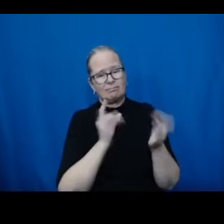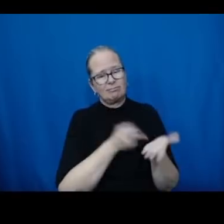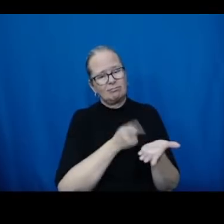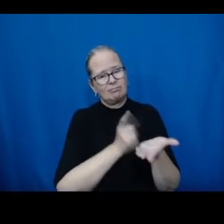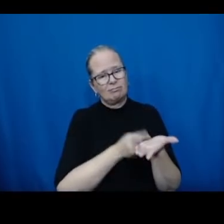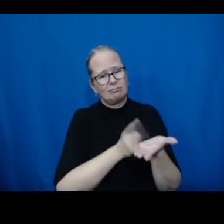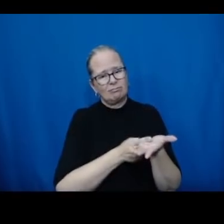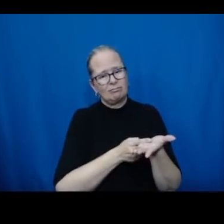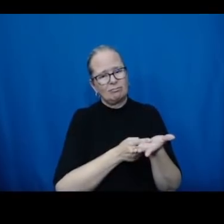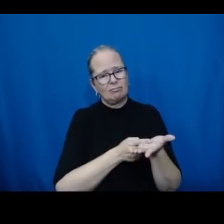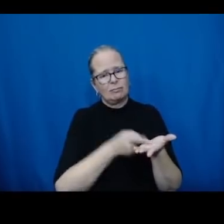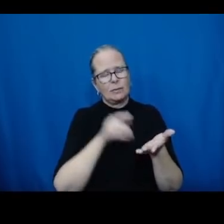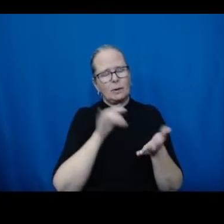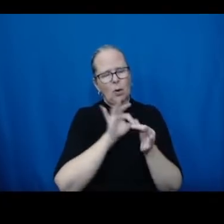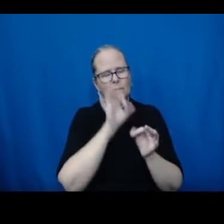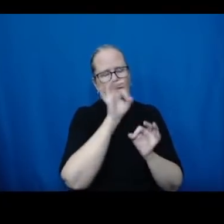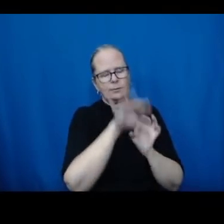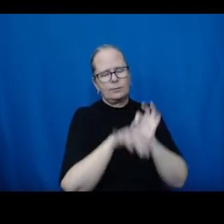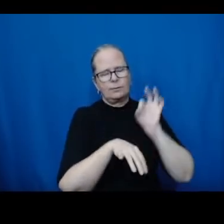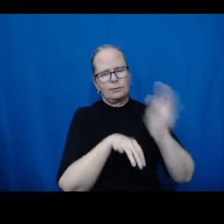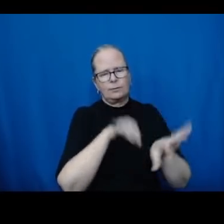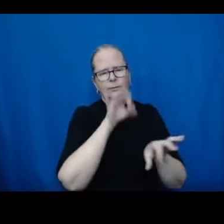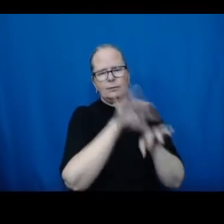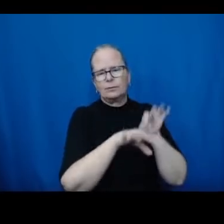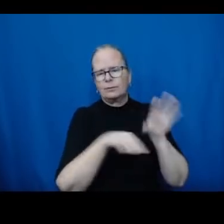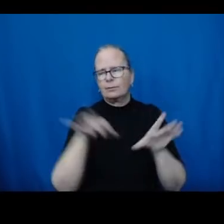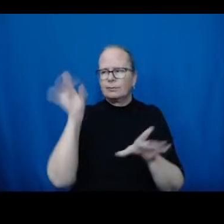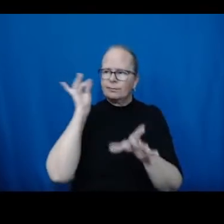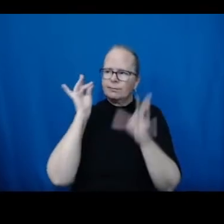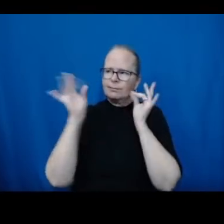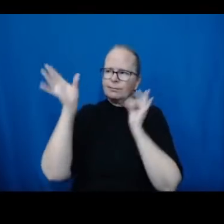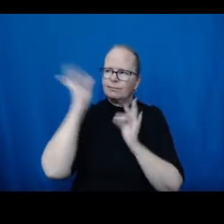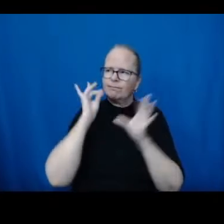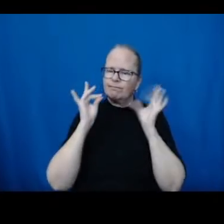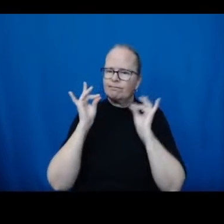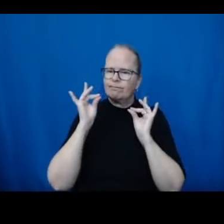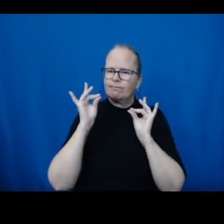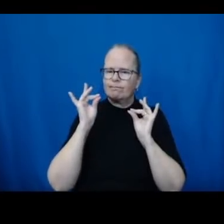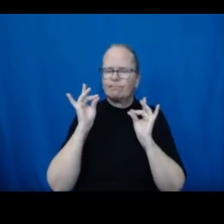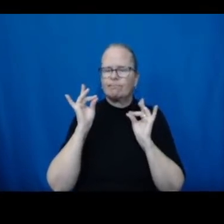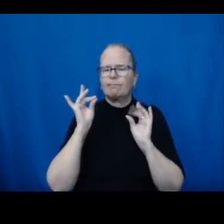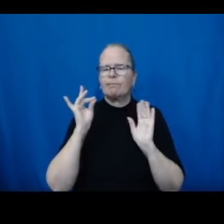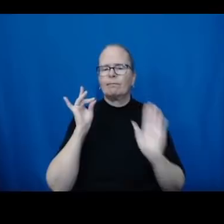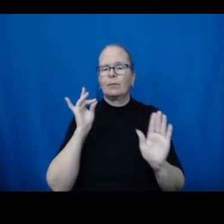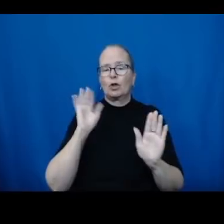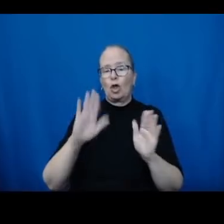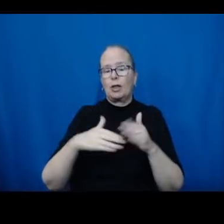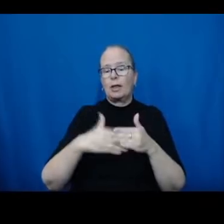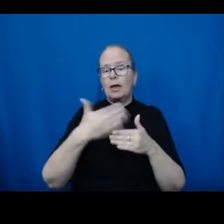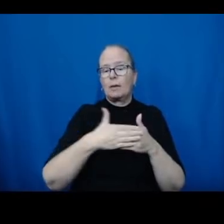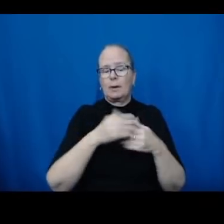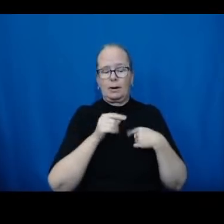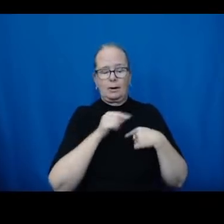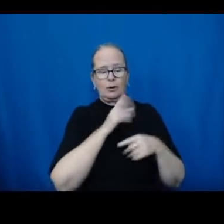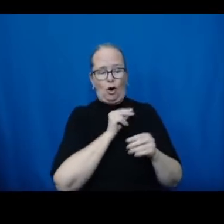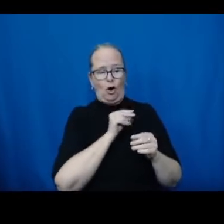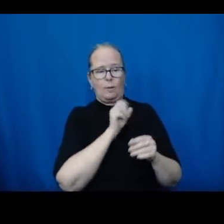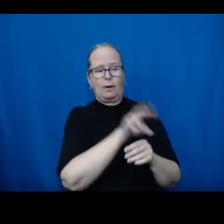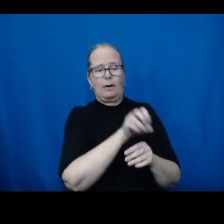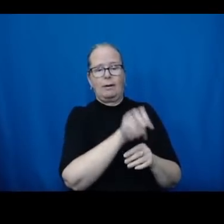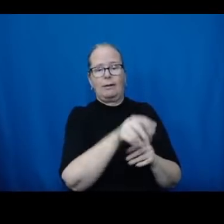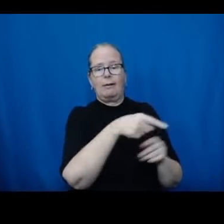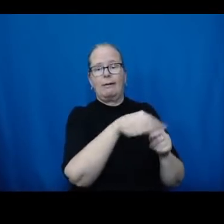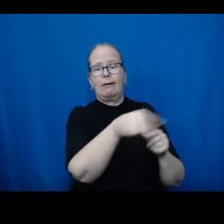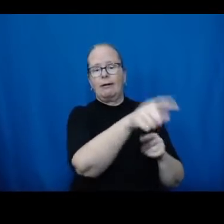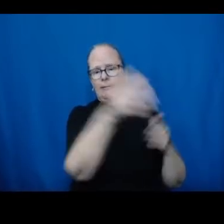You don't know what conversation they're going to have next. And it's so much more infuriating because that's the case, that you may never know if they get vaccinated,